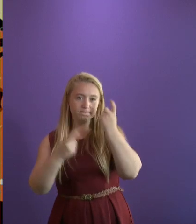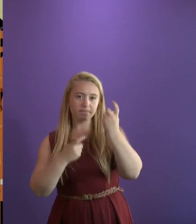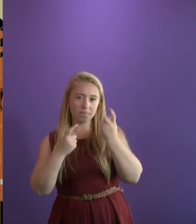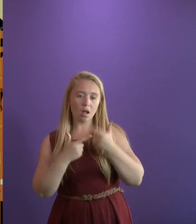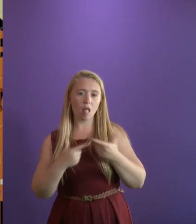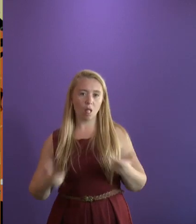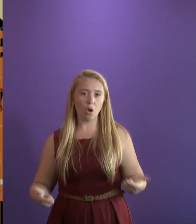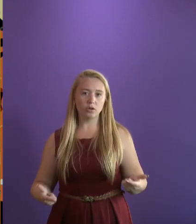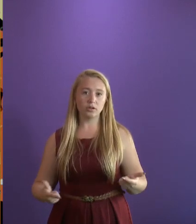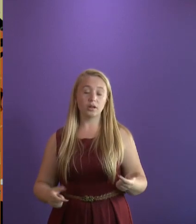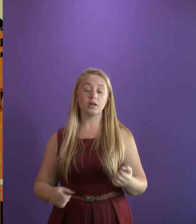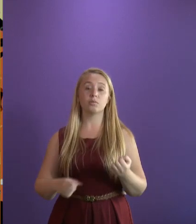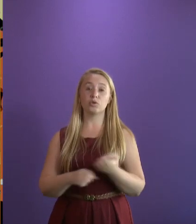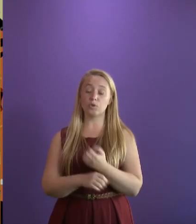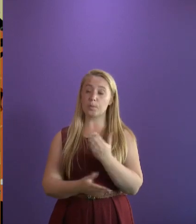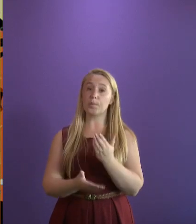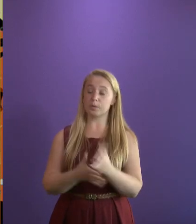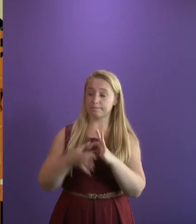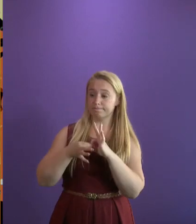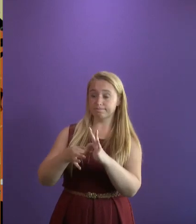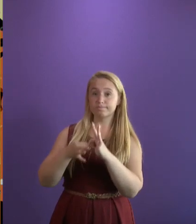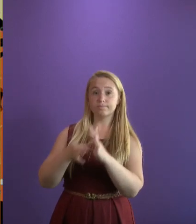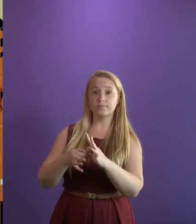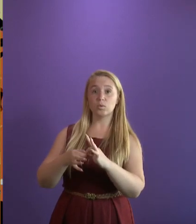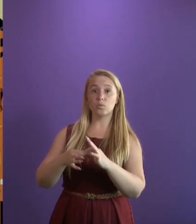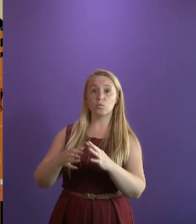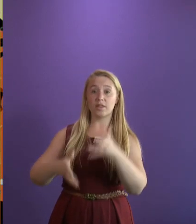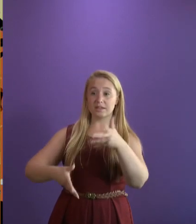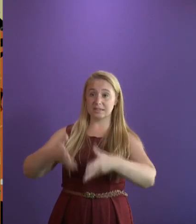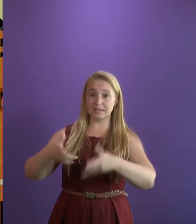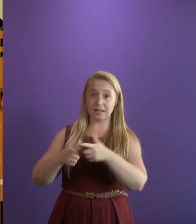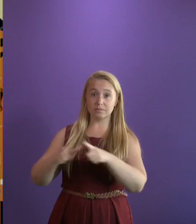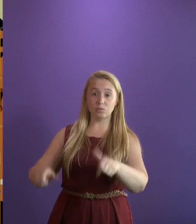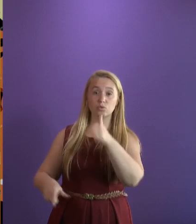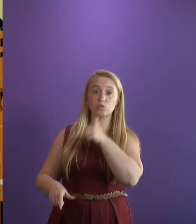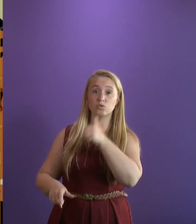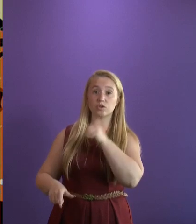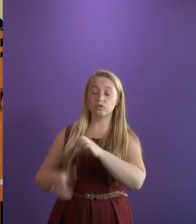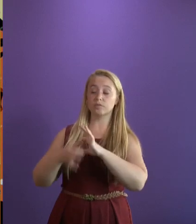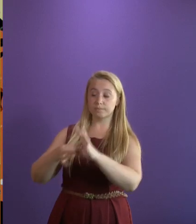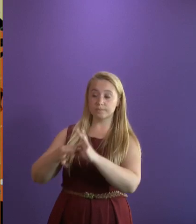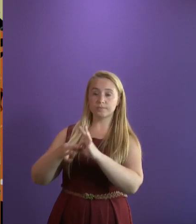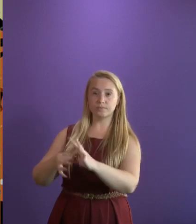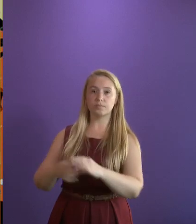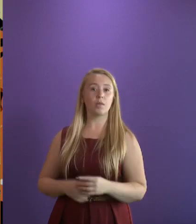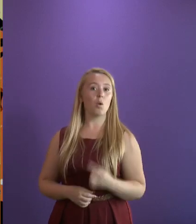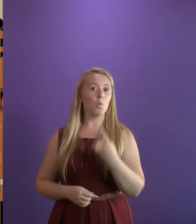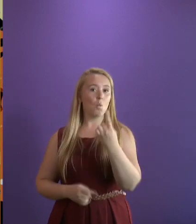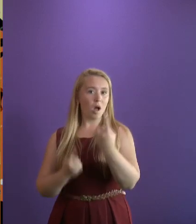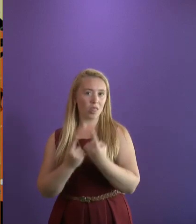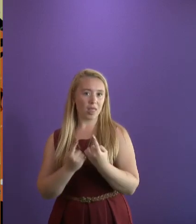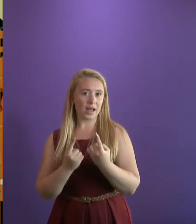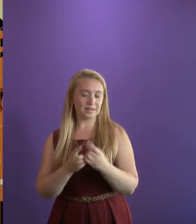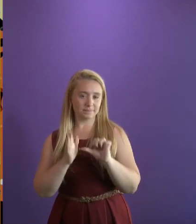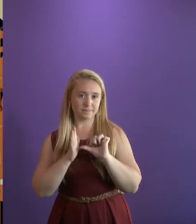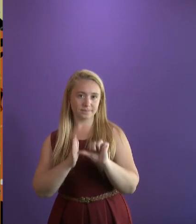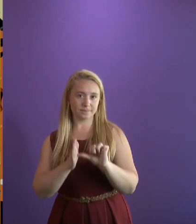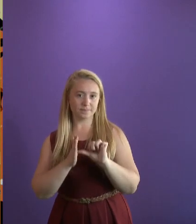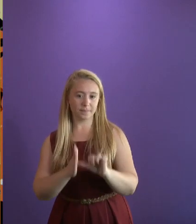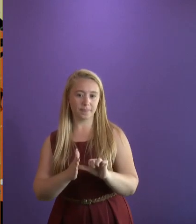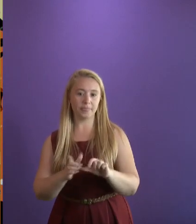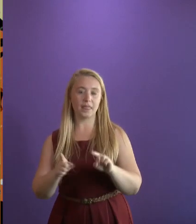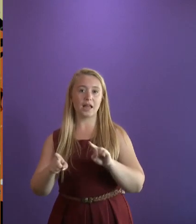do work closely with signers. One of the difficulties is being able to get people